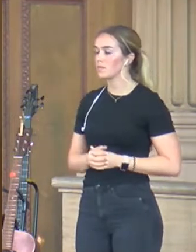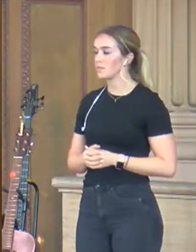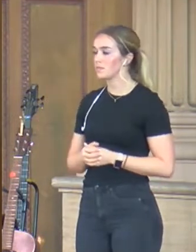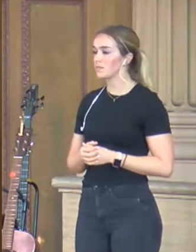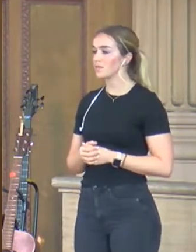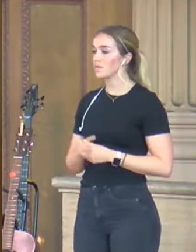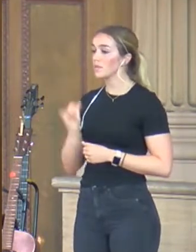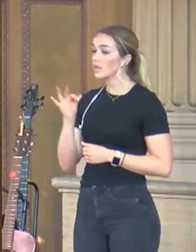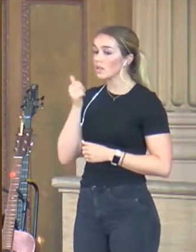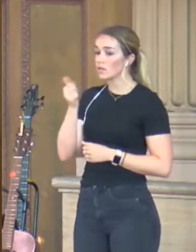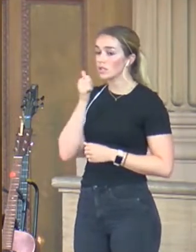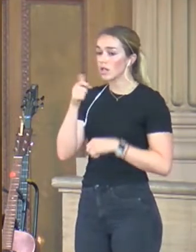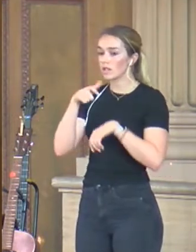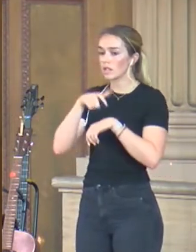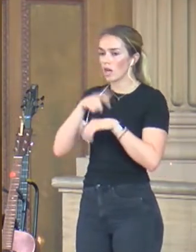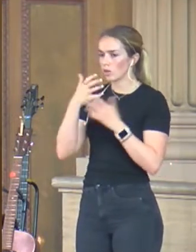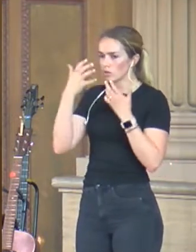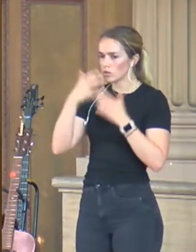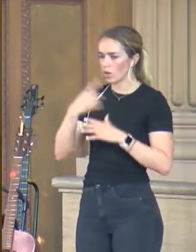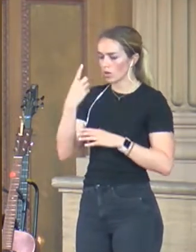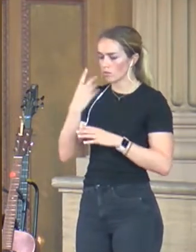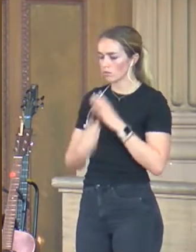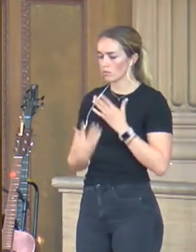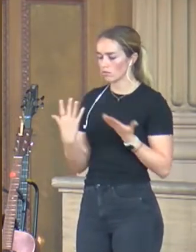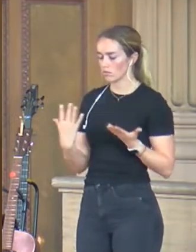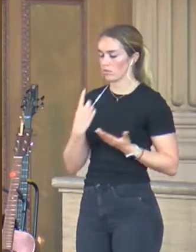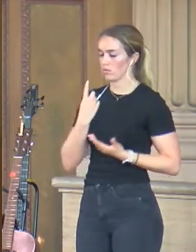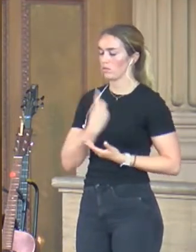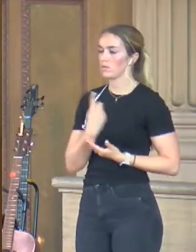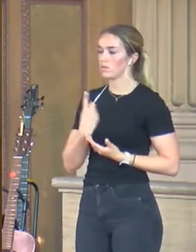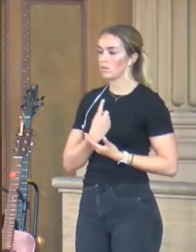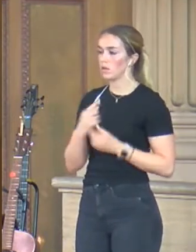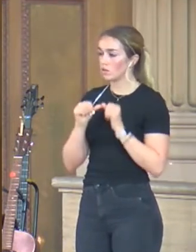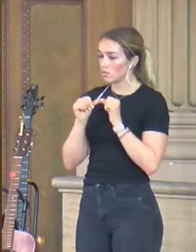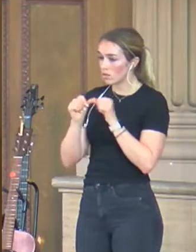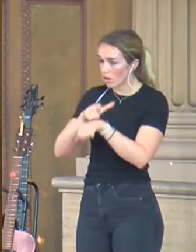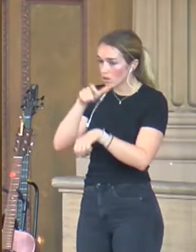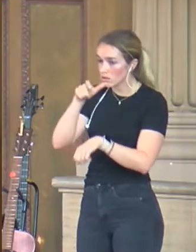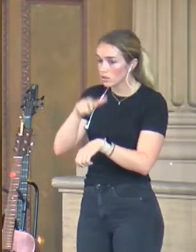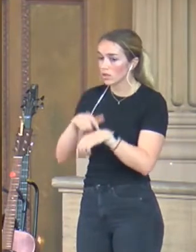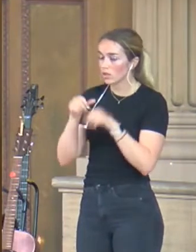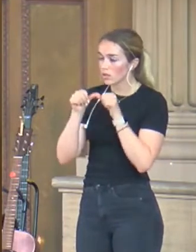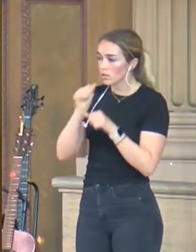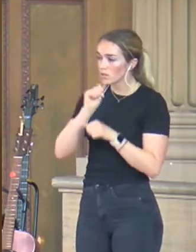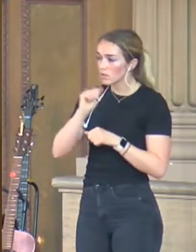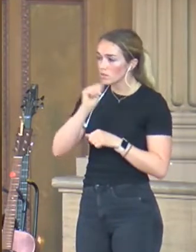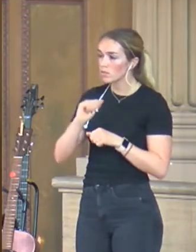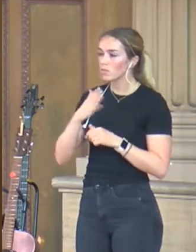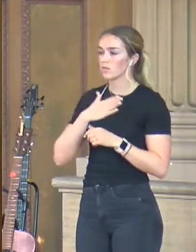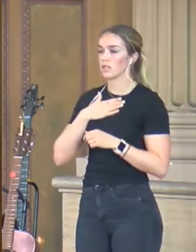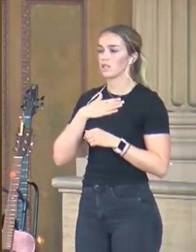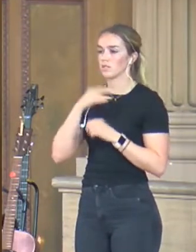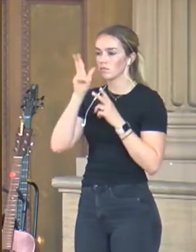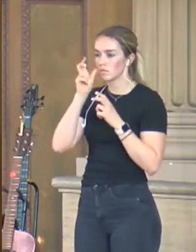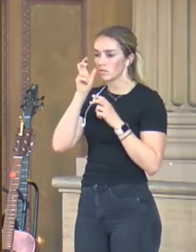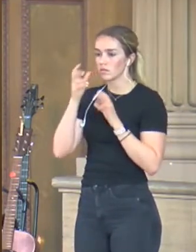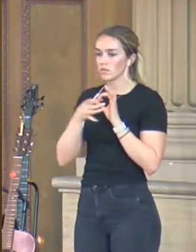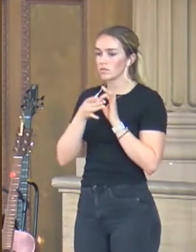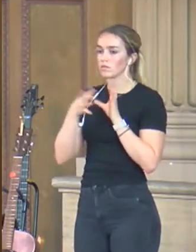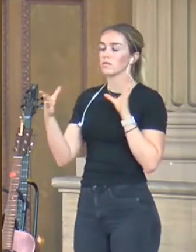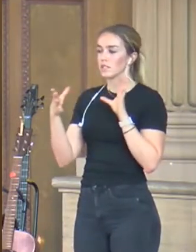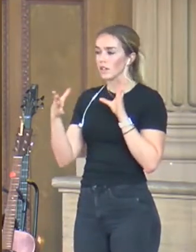So if you today are in a time of darkness, even a prolonged one, let this alleviate all the extra suffering that comes